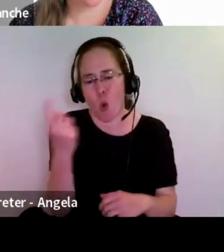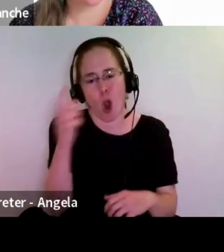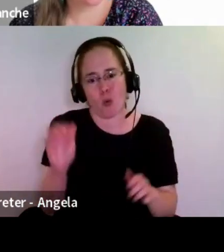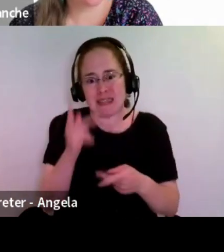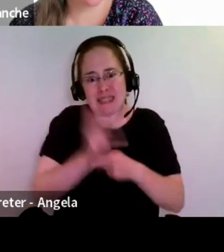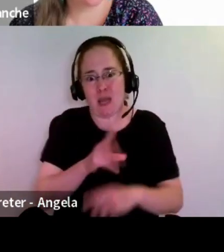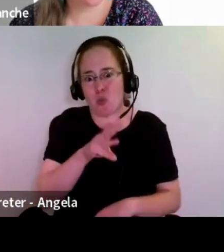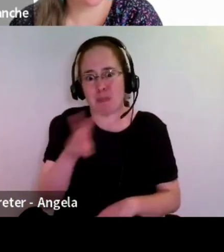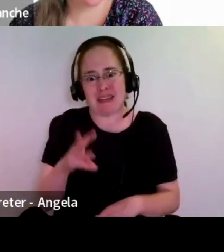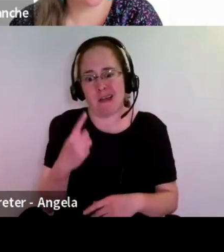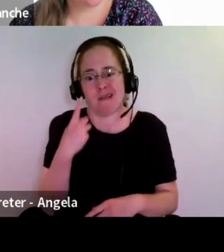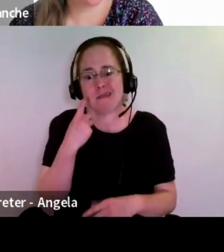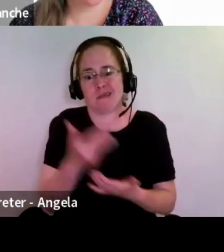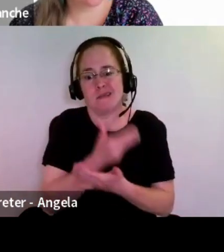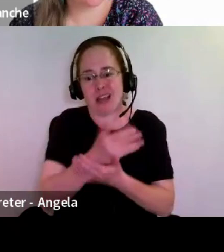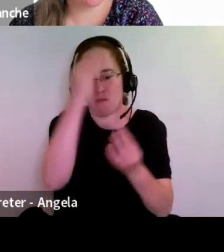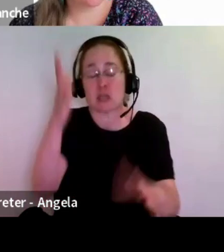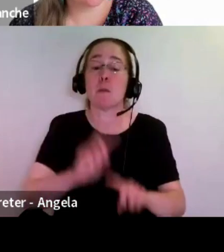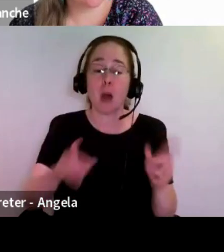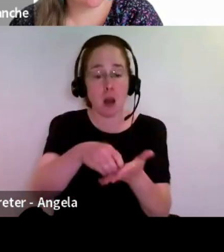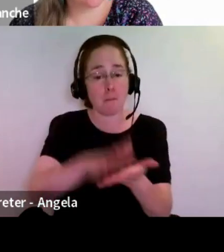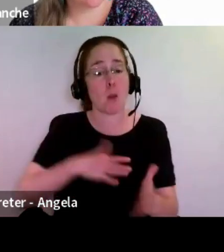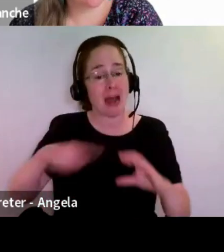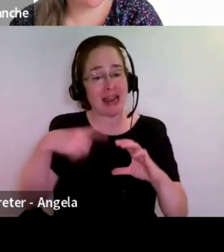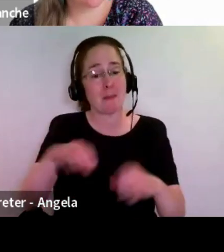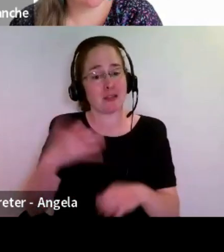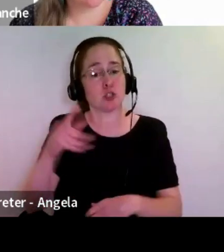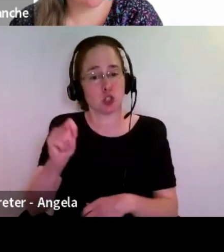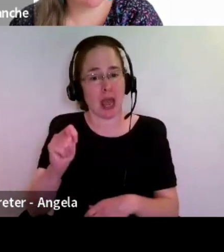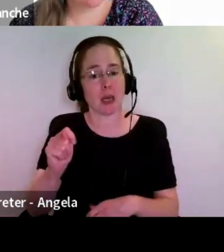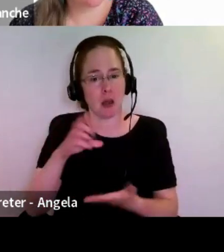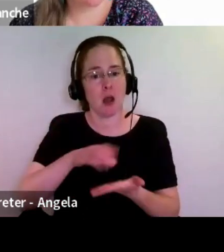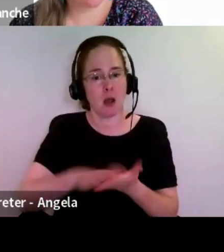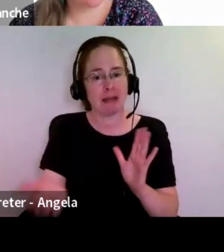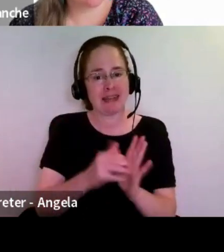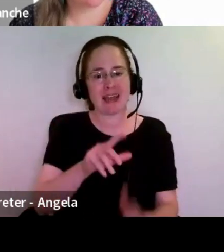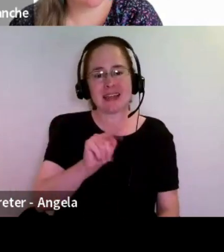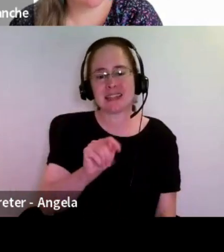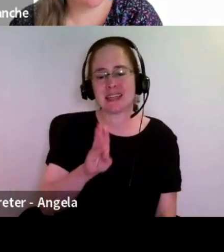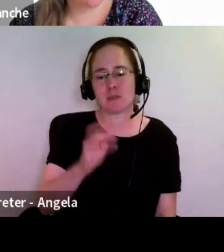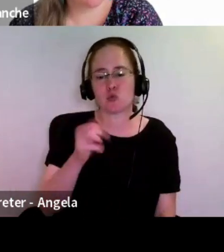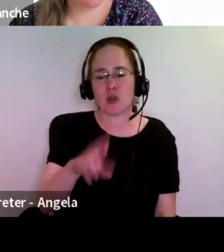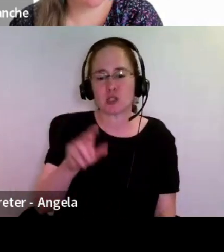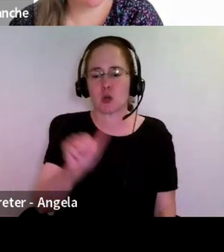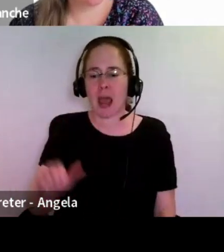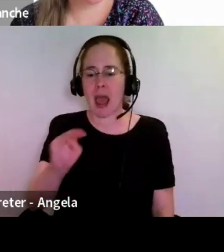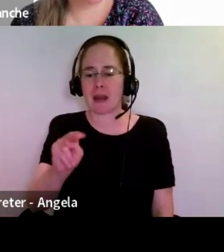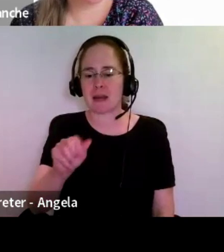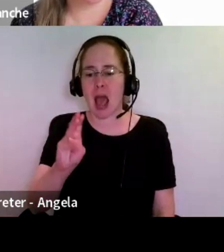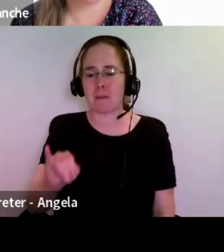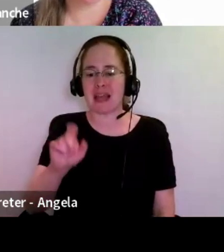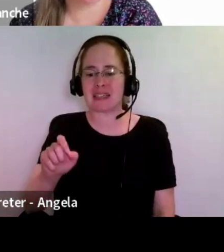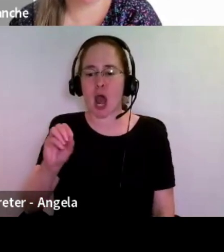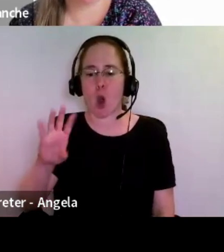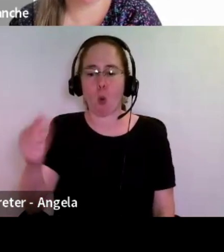the website updated. But I put my email in the chat and I'll list it again. It's tbrister@nami.org. And if you don't